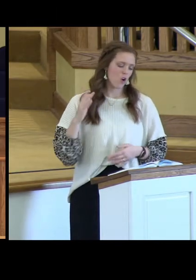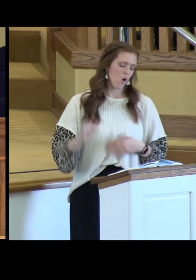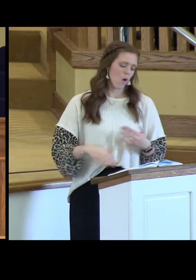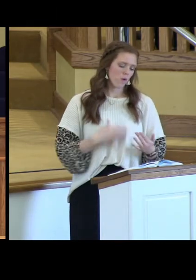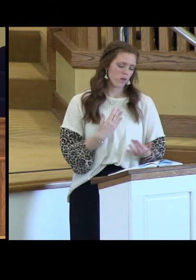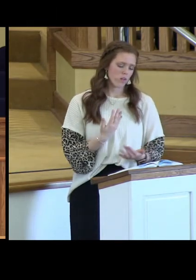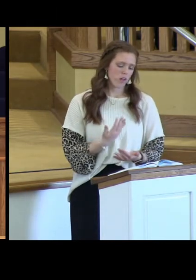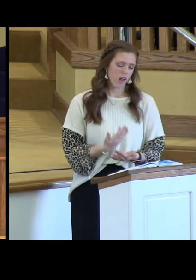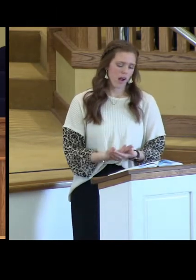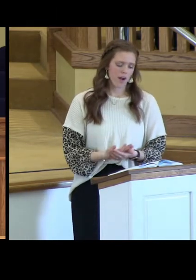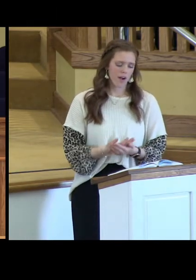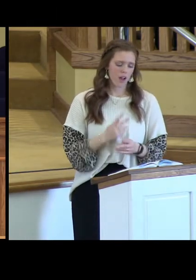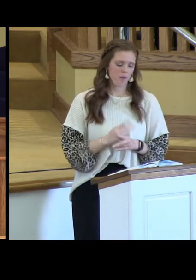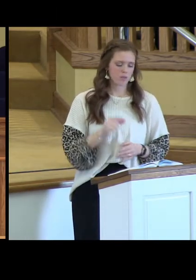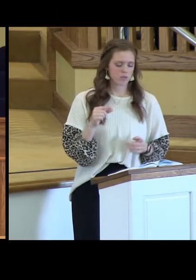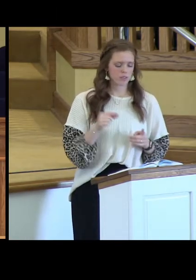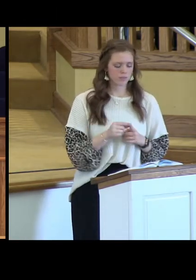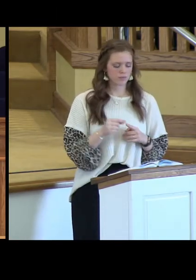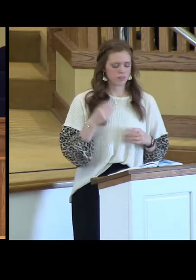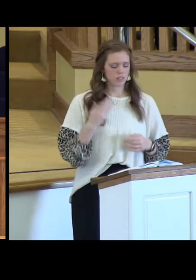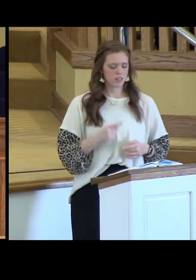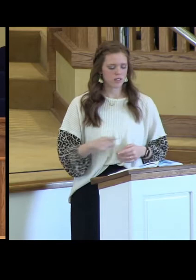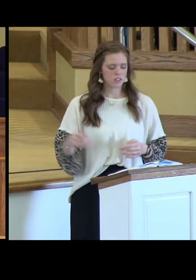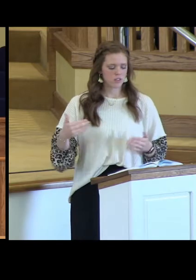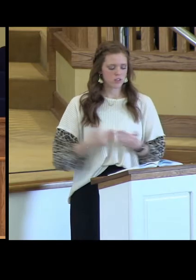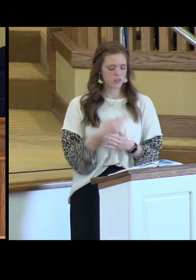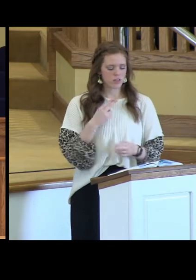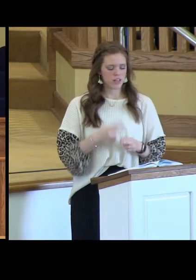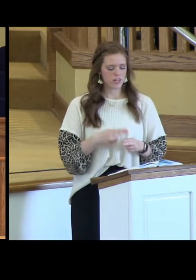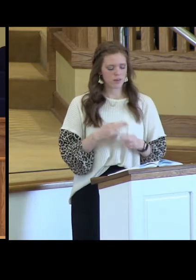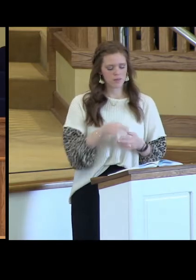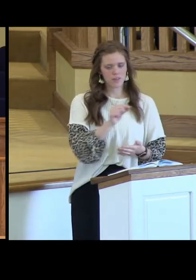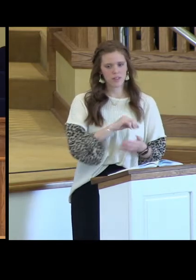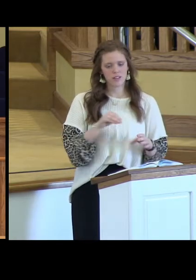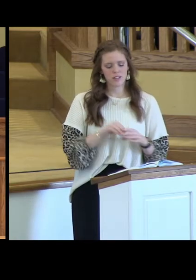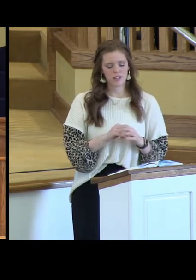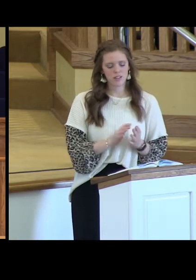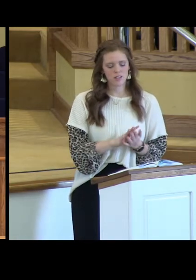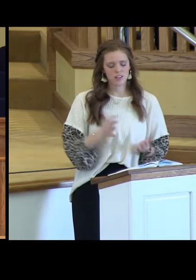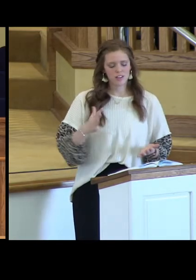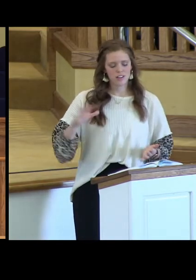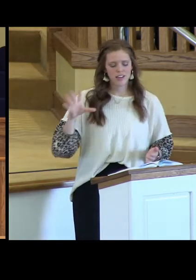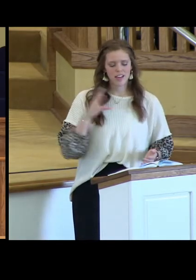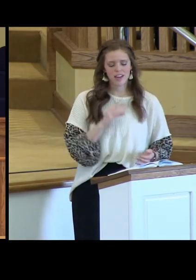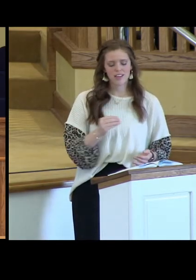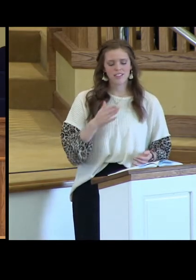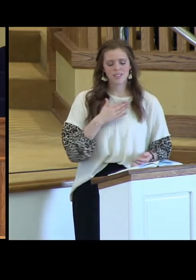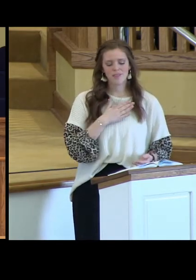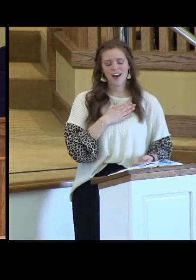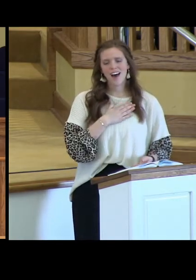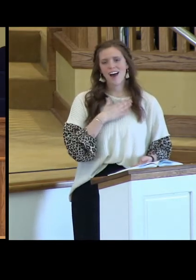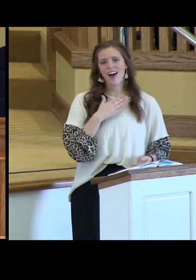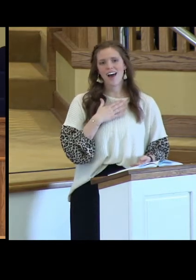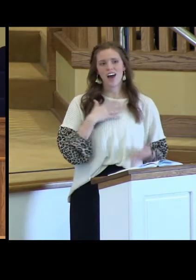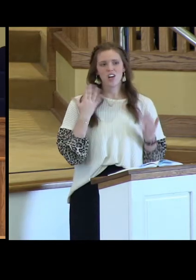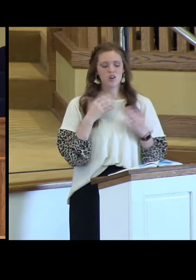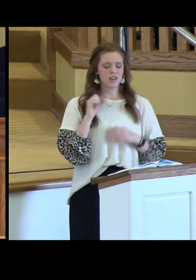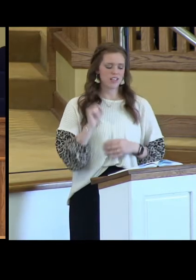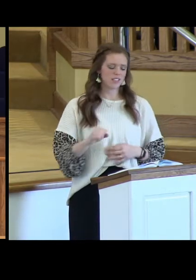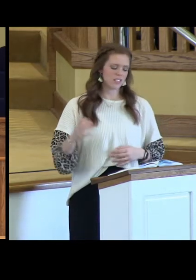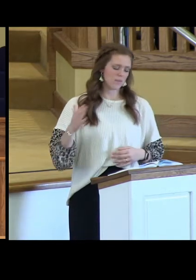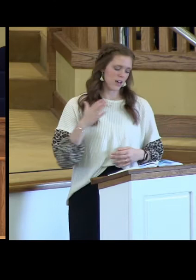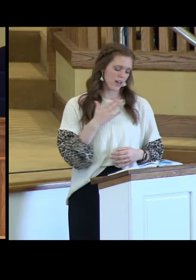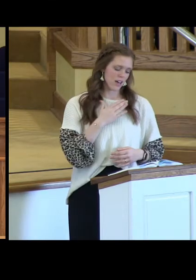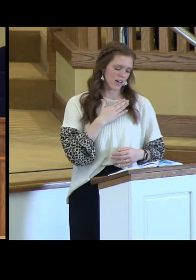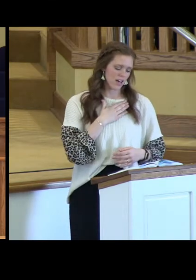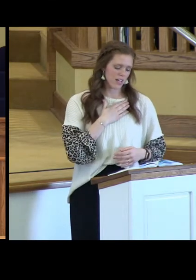his word. There's a new name written down in glory, and it's mine, oh yes,